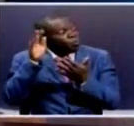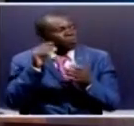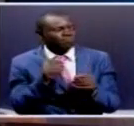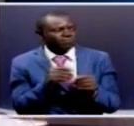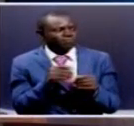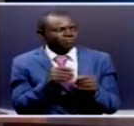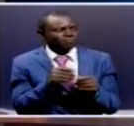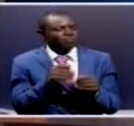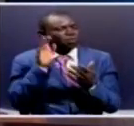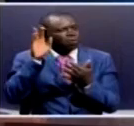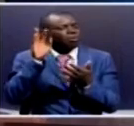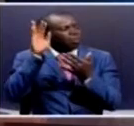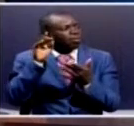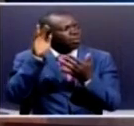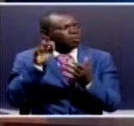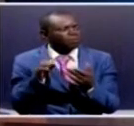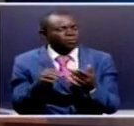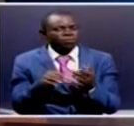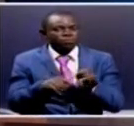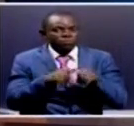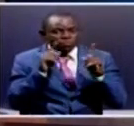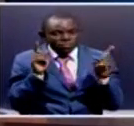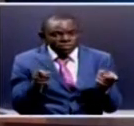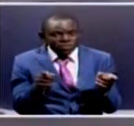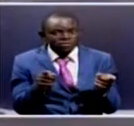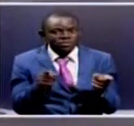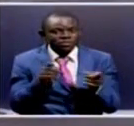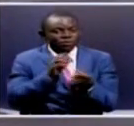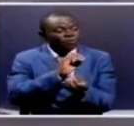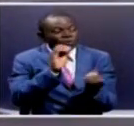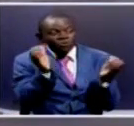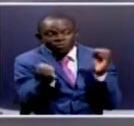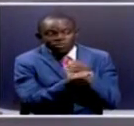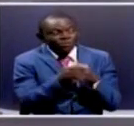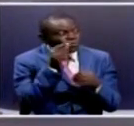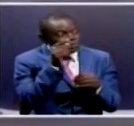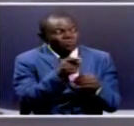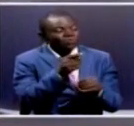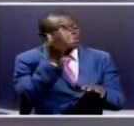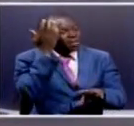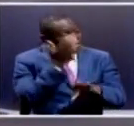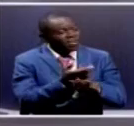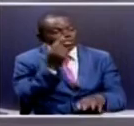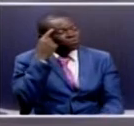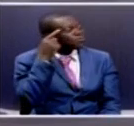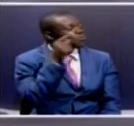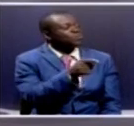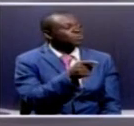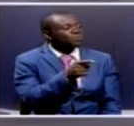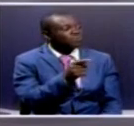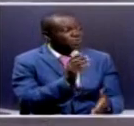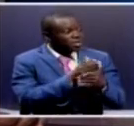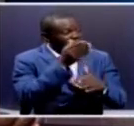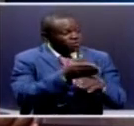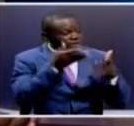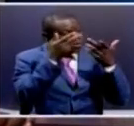it that contention is a matter of survival for opposition parties. If you didn't, it's the only way you earn your credibility after you've lost, by accusing